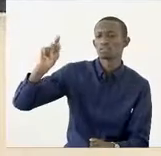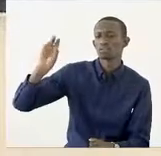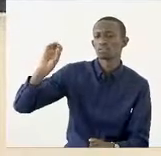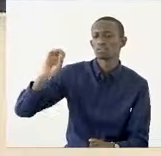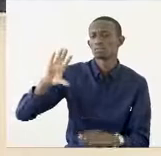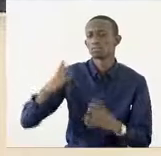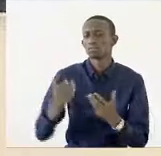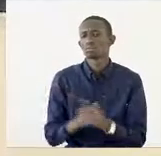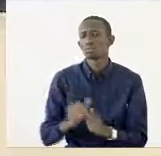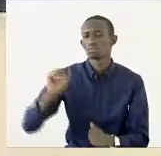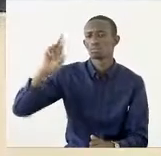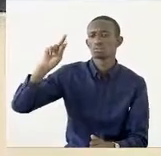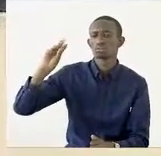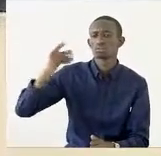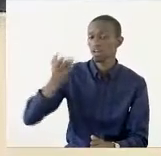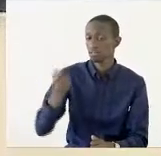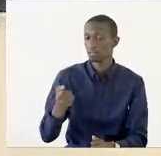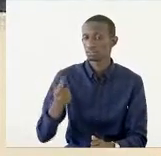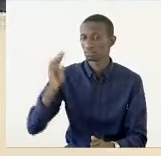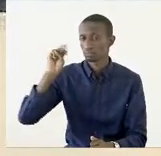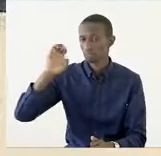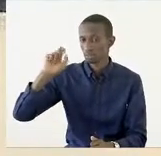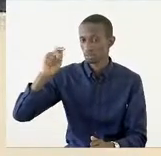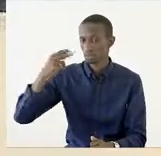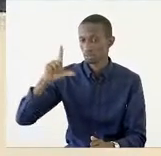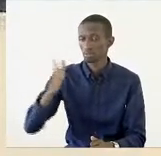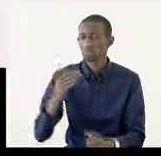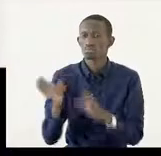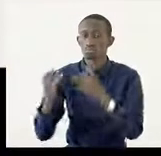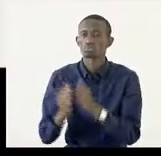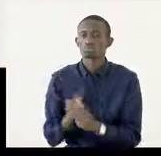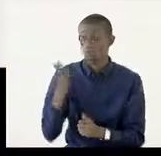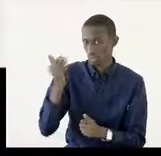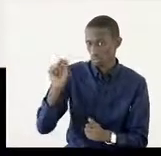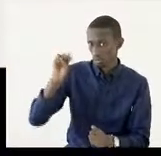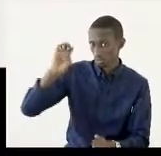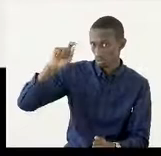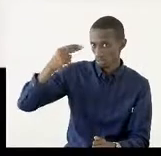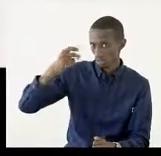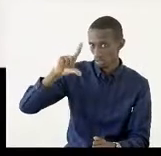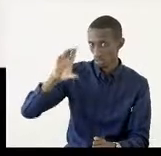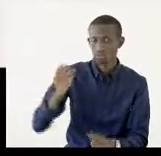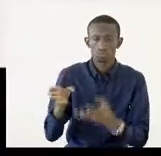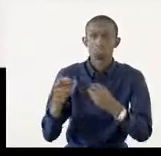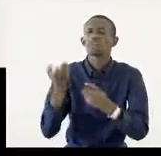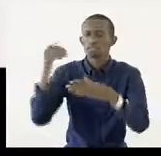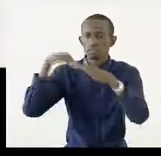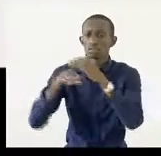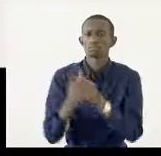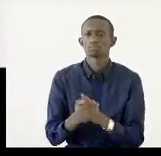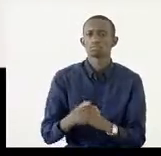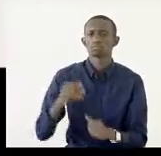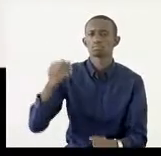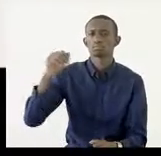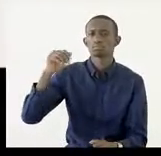but which has the methyl group. Those that have the methyl group, so they are also under oxidation.